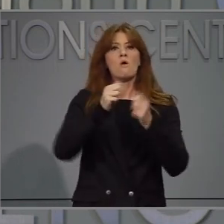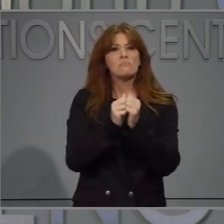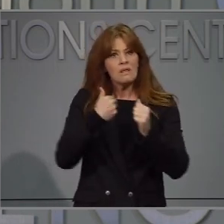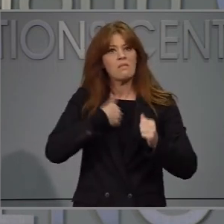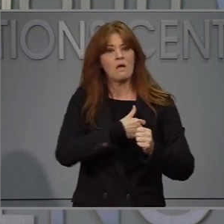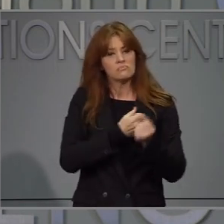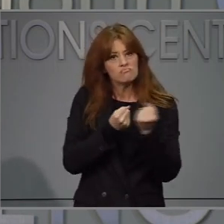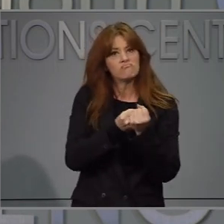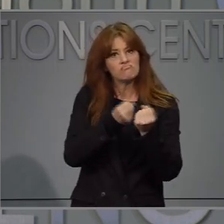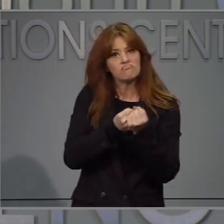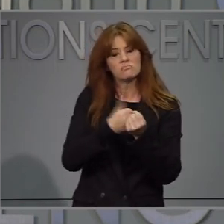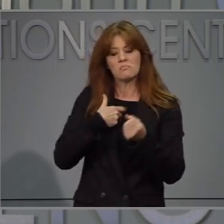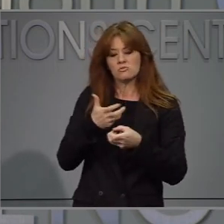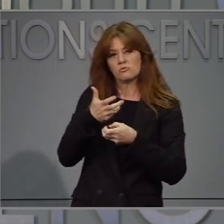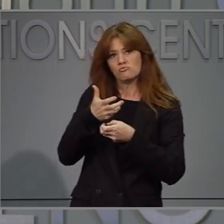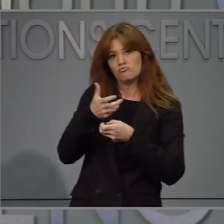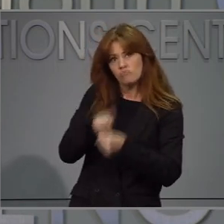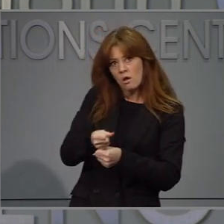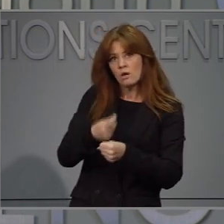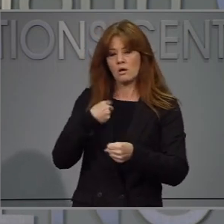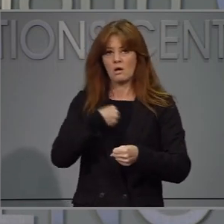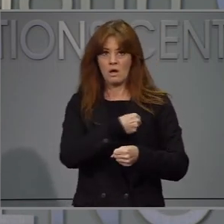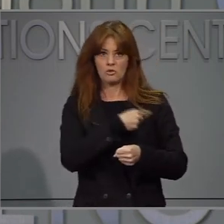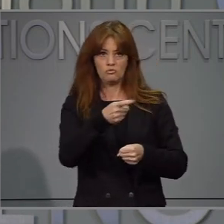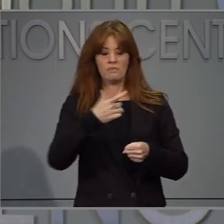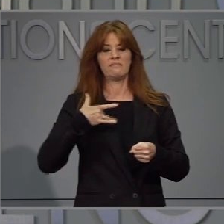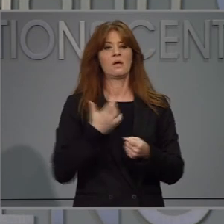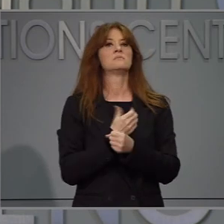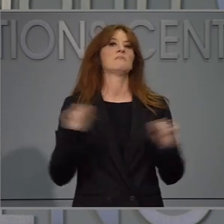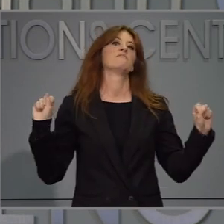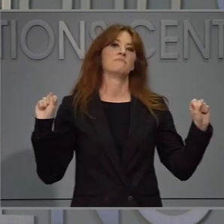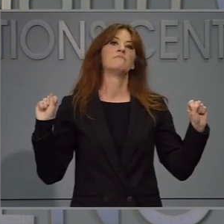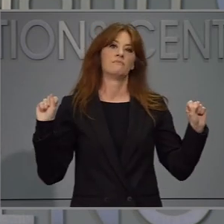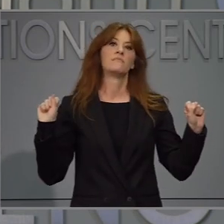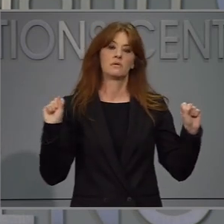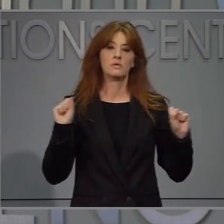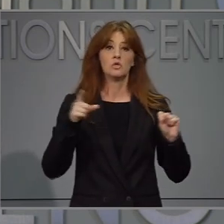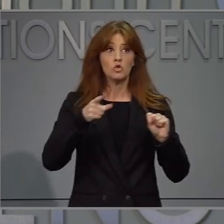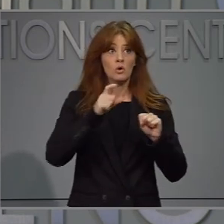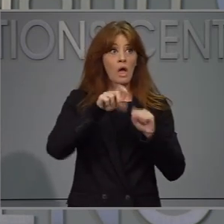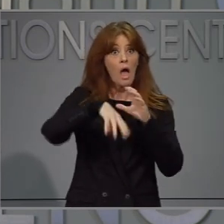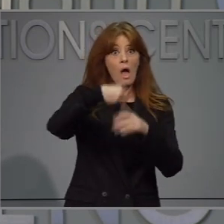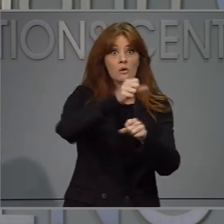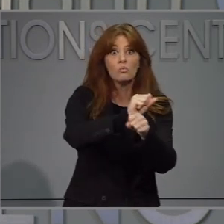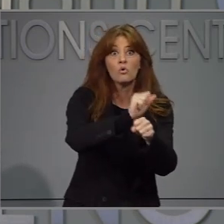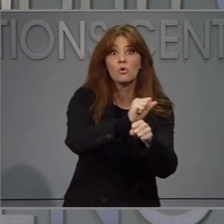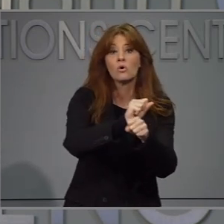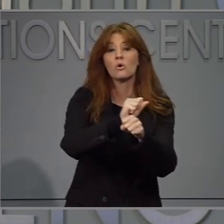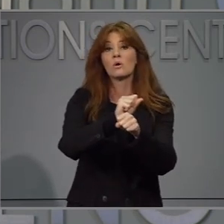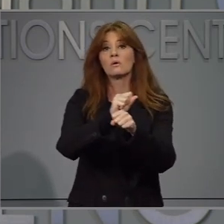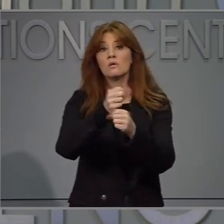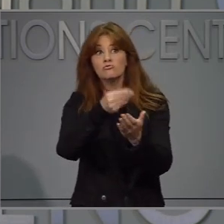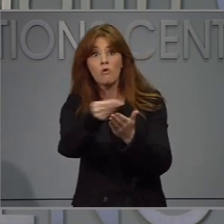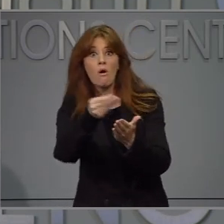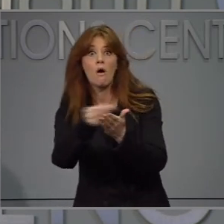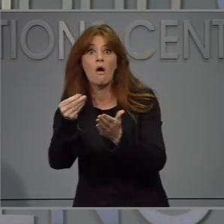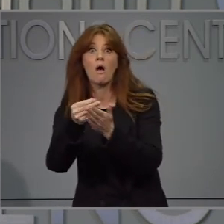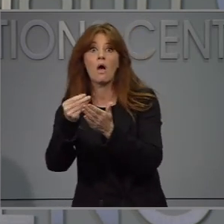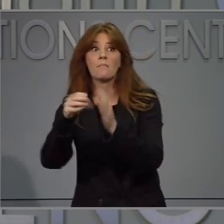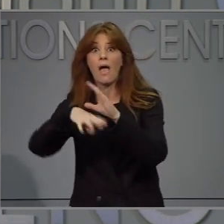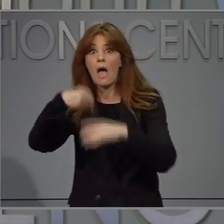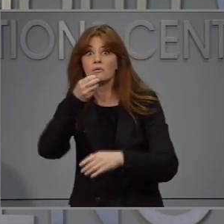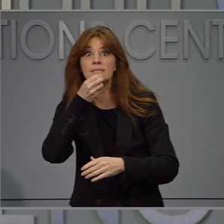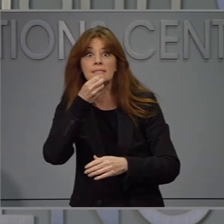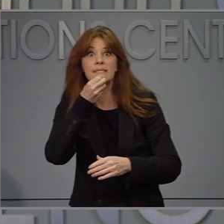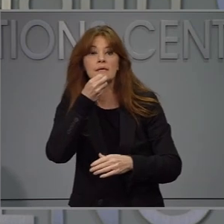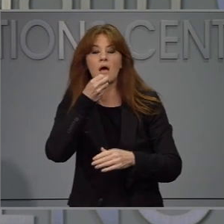has to be a trust and a knowledge that they can feel safe when they work and shop and eat out. That's why